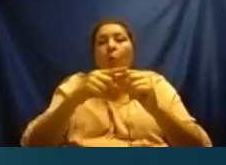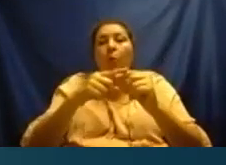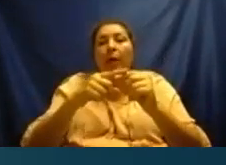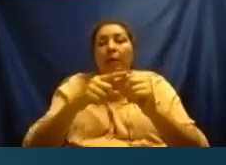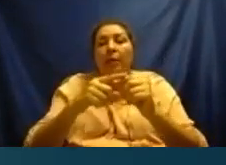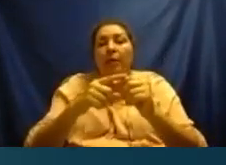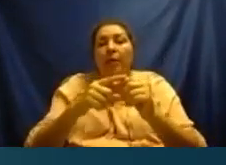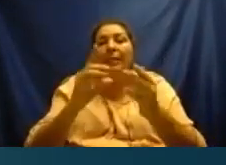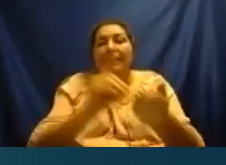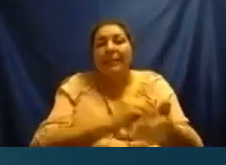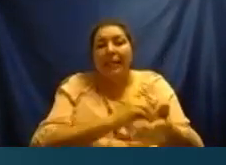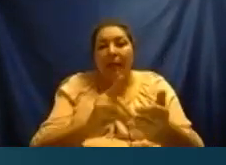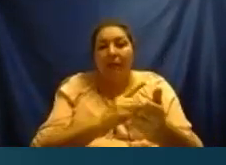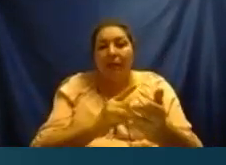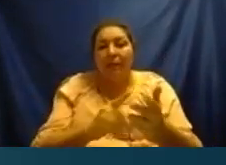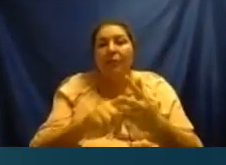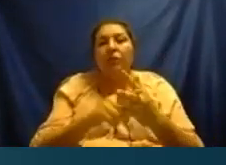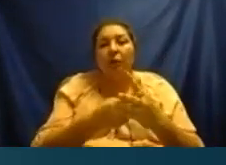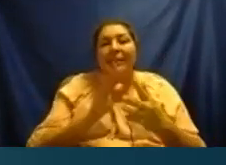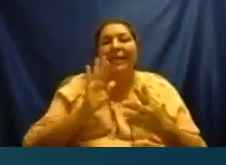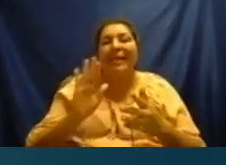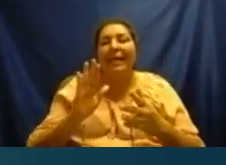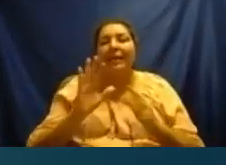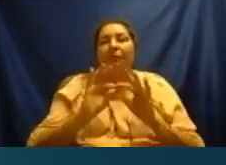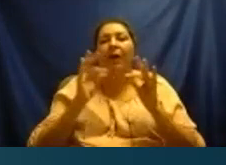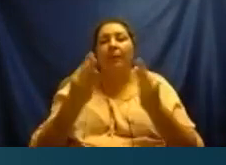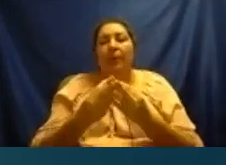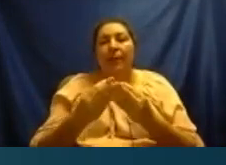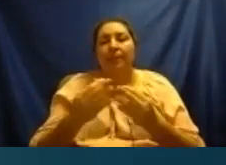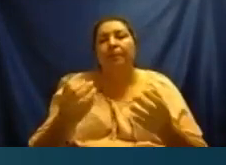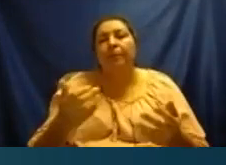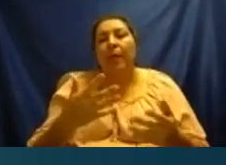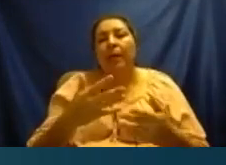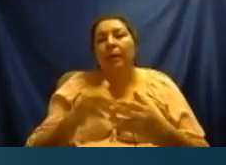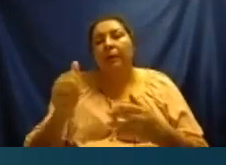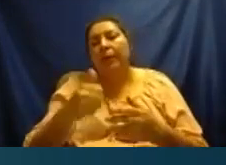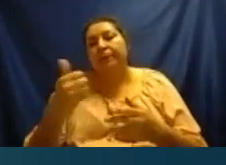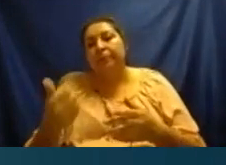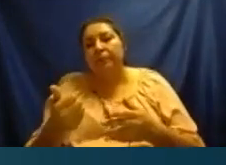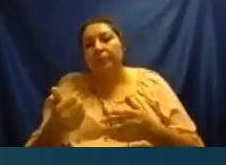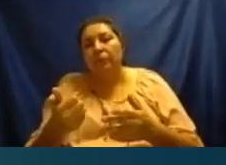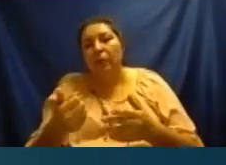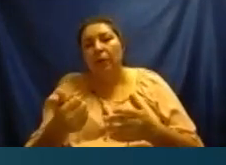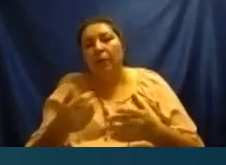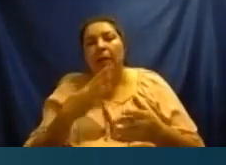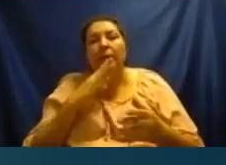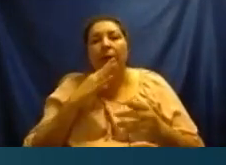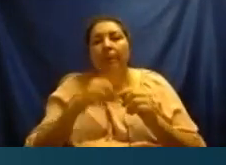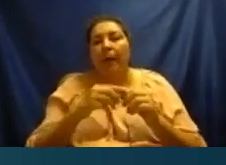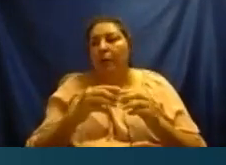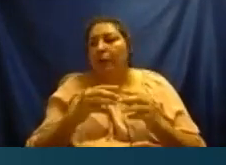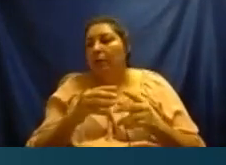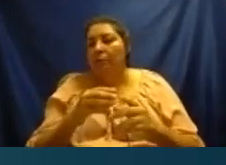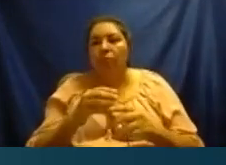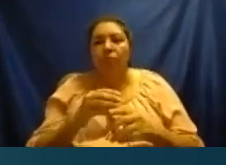There's also another group of scholars that says that customs referenced in chapter 4 and chapter 7, and